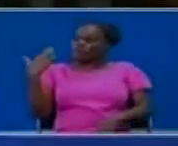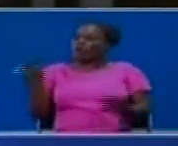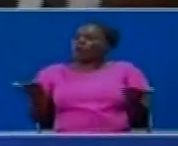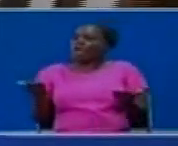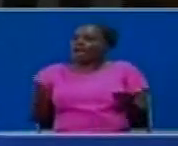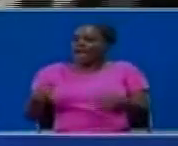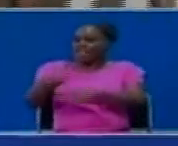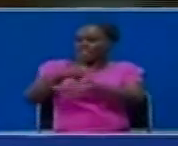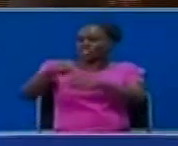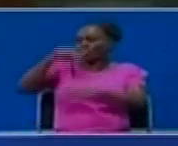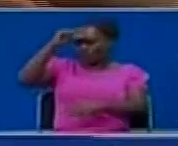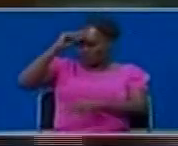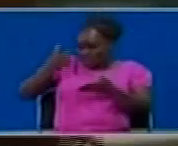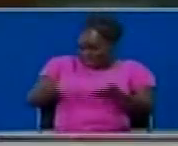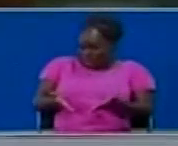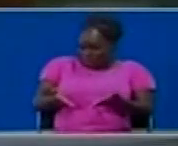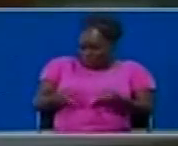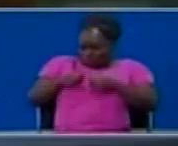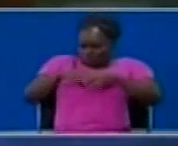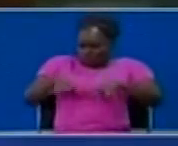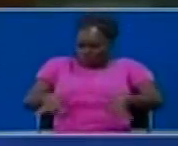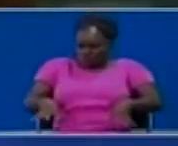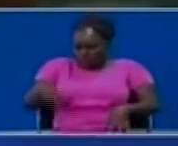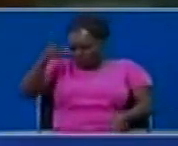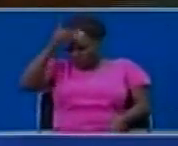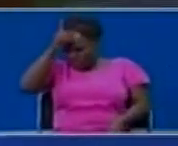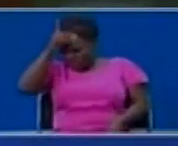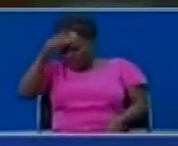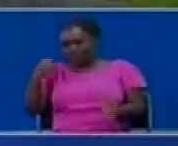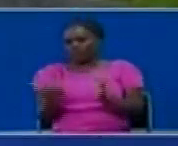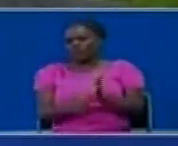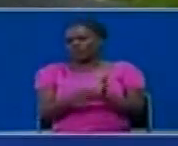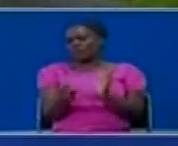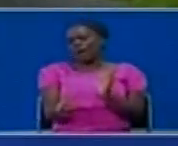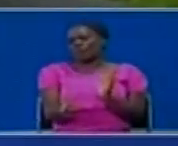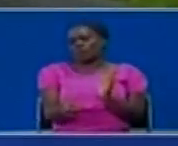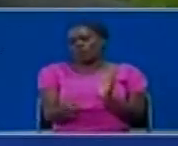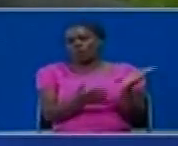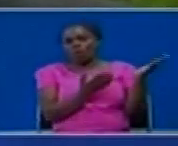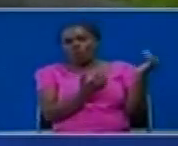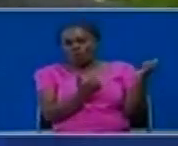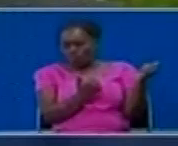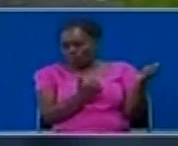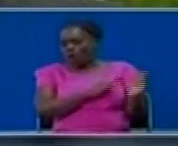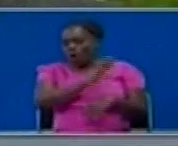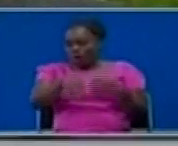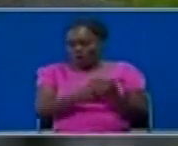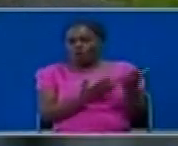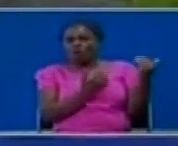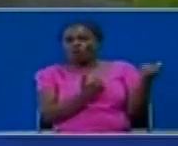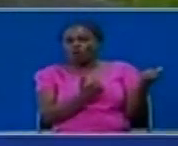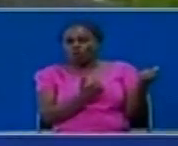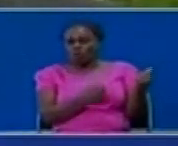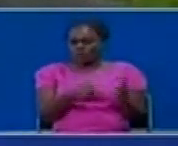ilikuwa katika taifa, lakini sasa inaletwa mpaka mashinani. Sasa hiyo ndio shida iko. And I hope, and we all hope, that we are going to